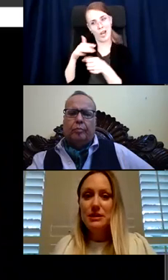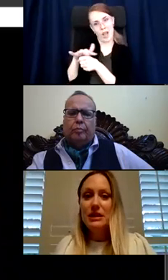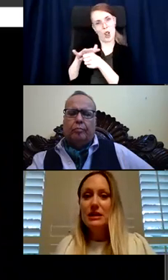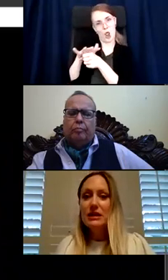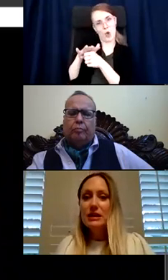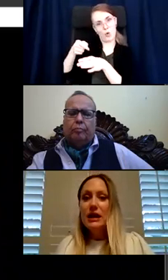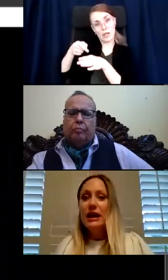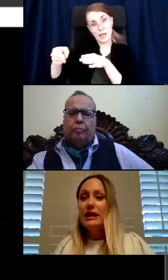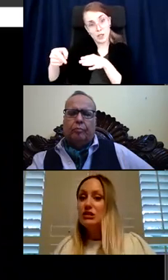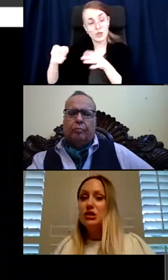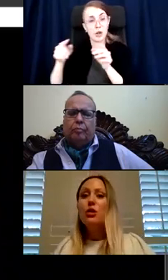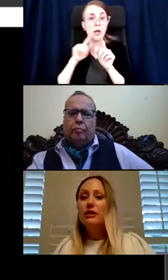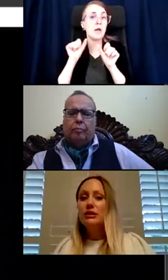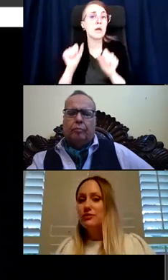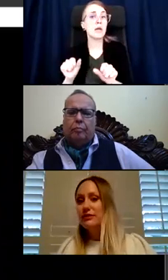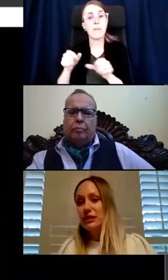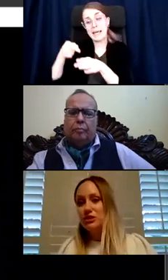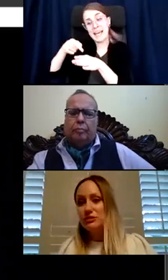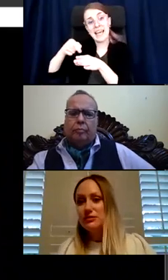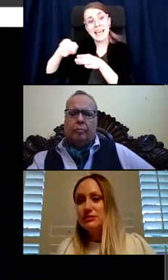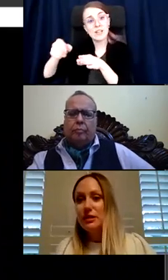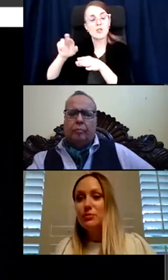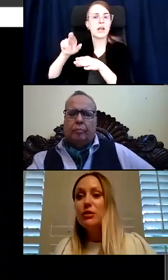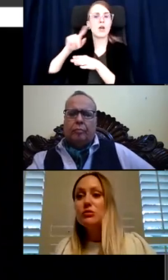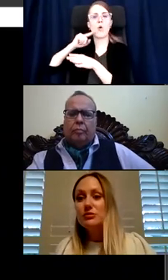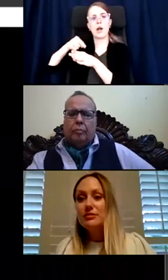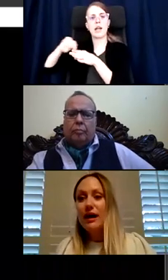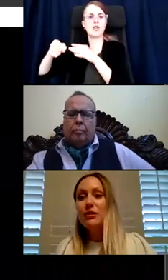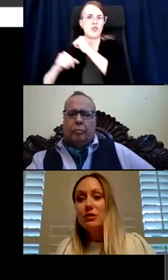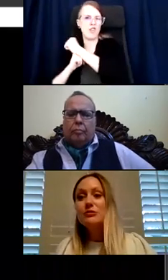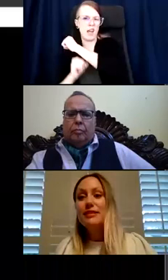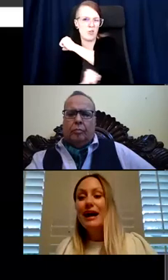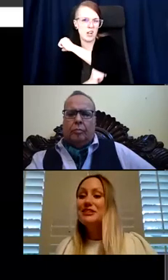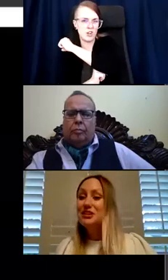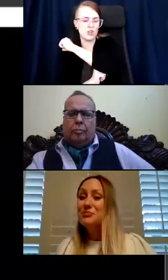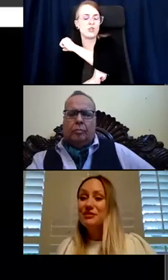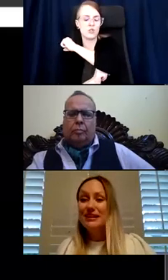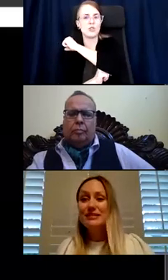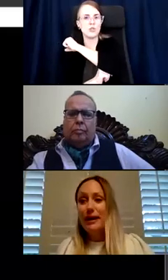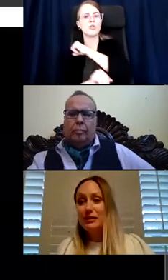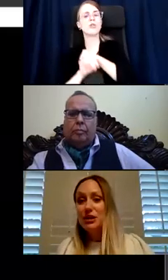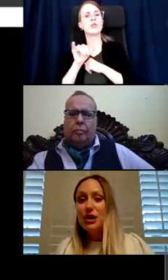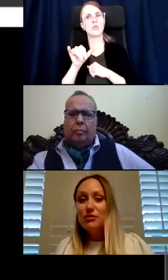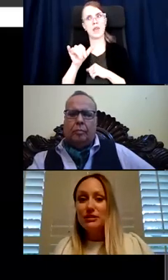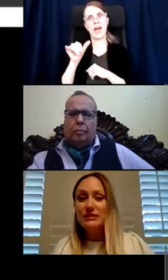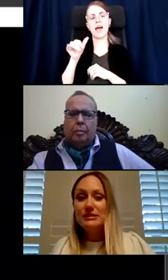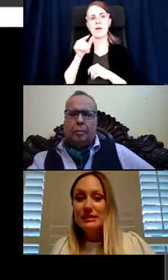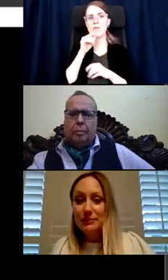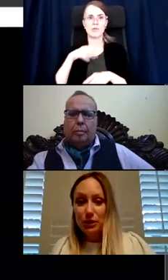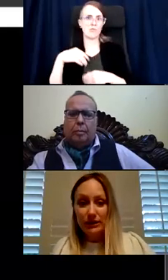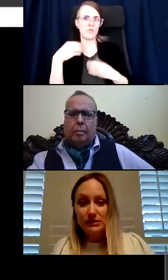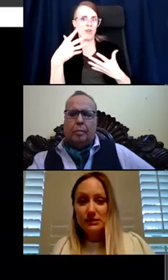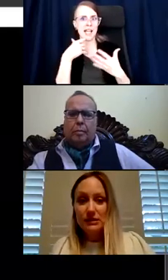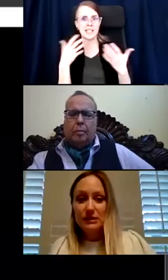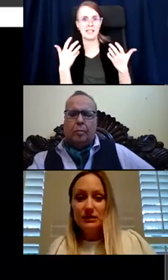that be industry or industry foundations. So that is who provides the match for these